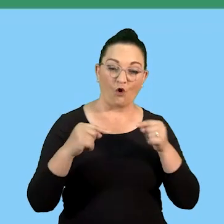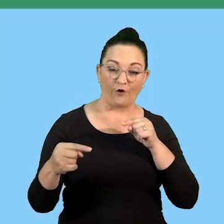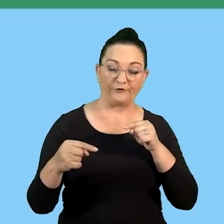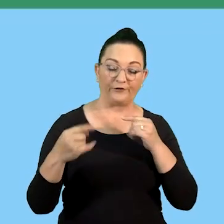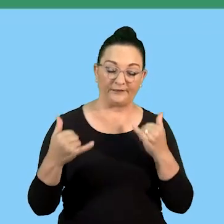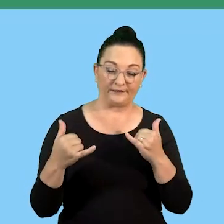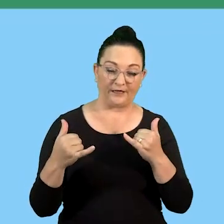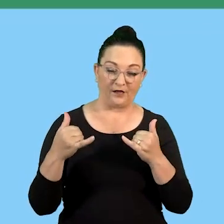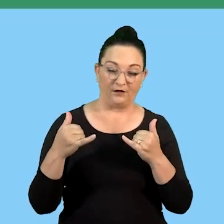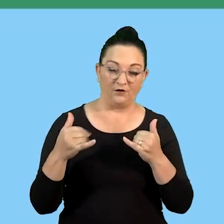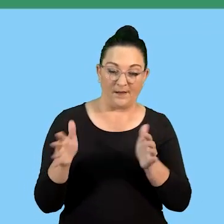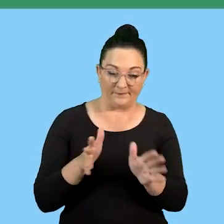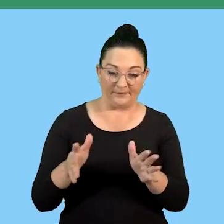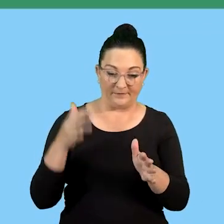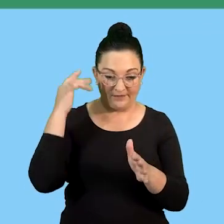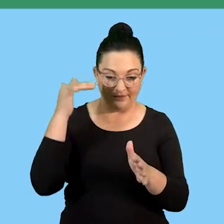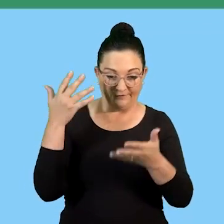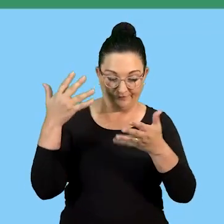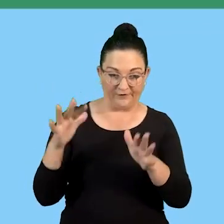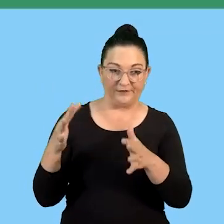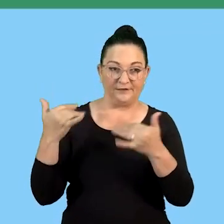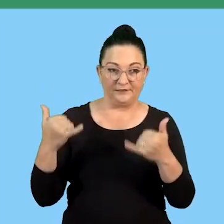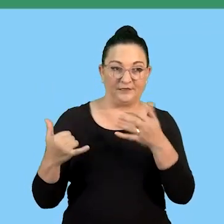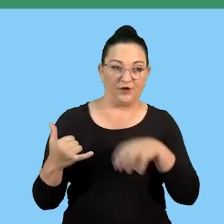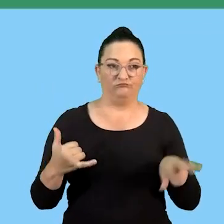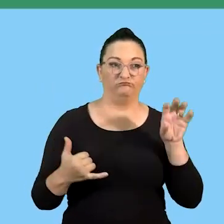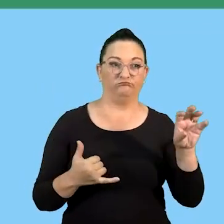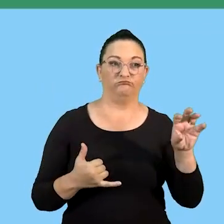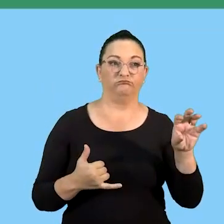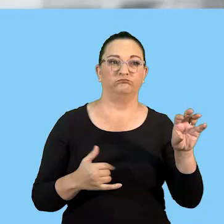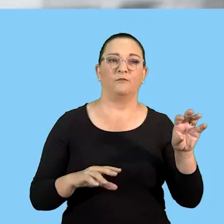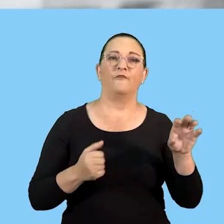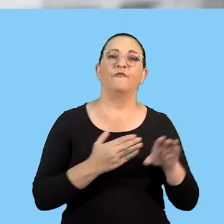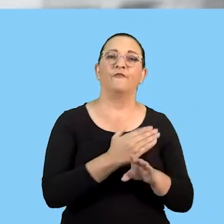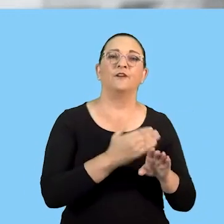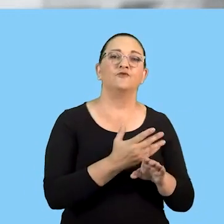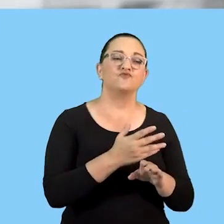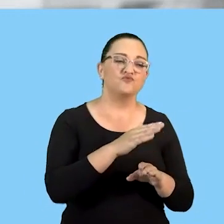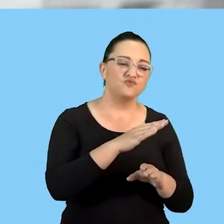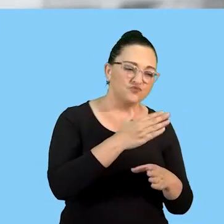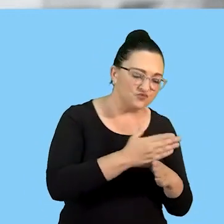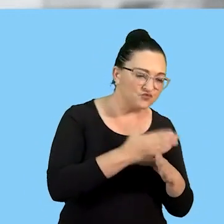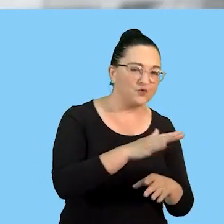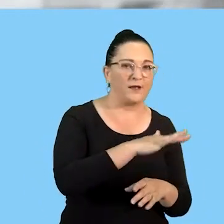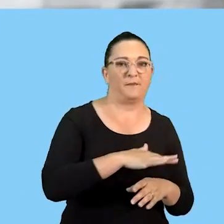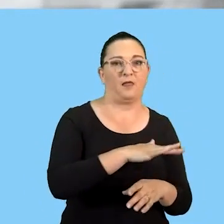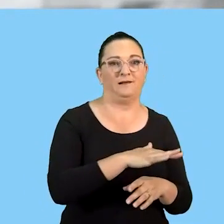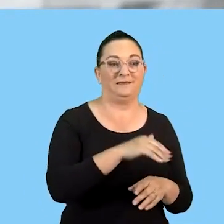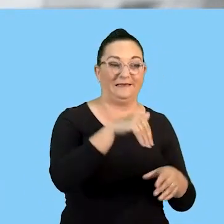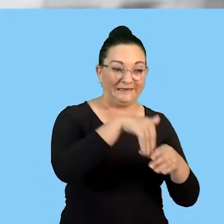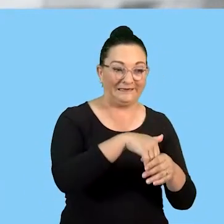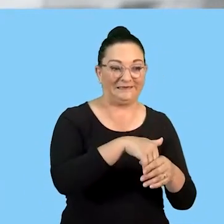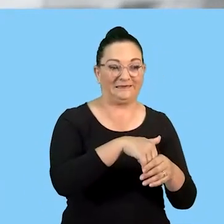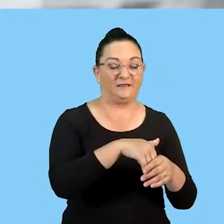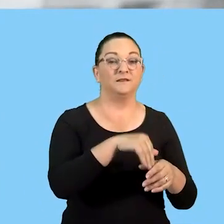now going to the function of workplace forums. All right, as mentioned, there's conflict in the workplace. There's definitely going to be conflict in